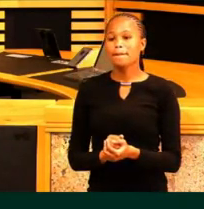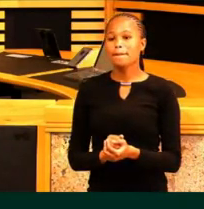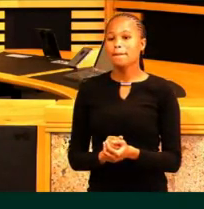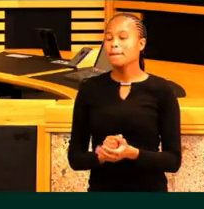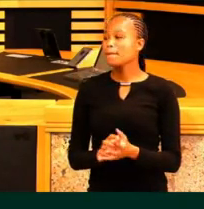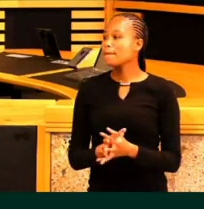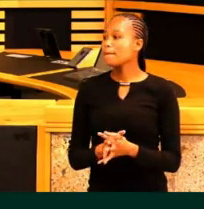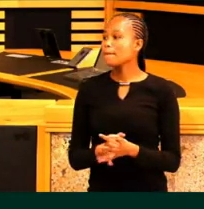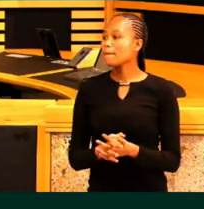that's again